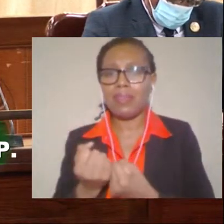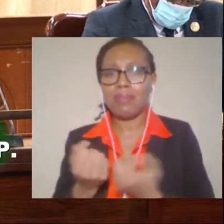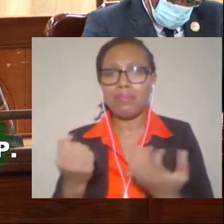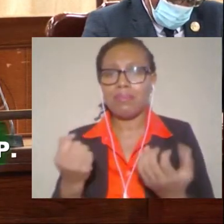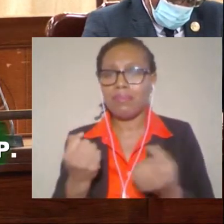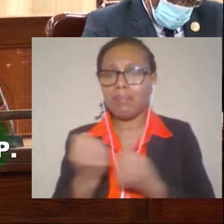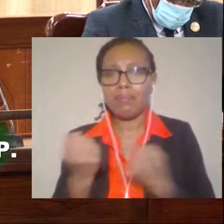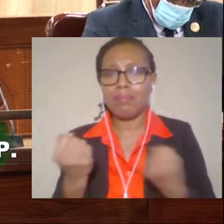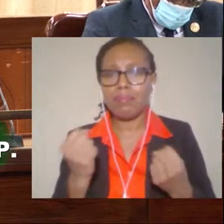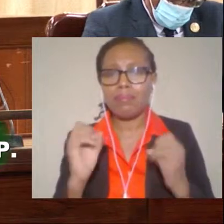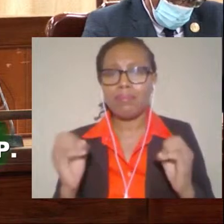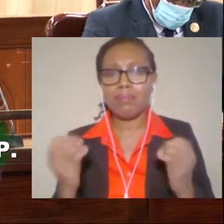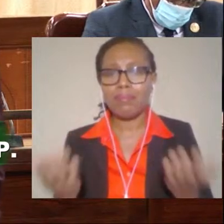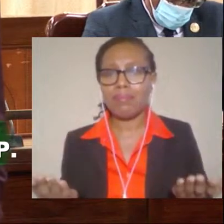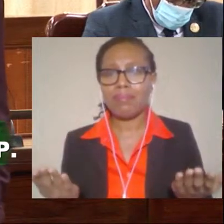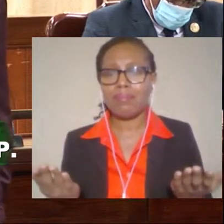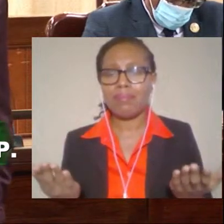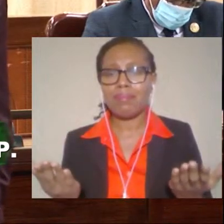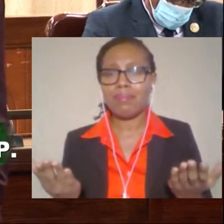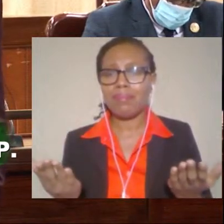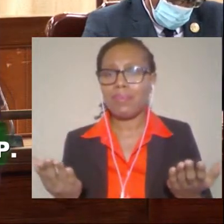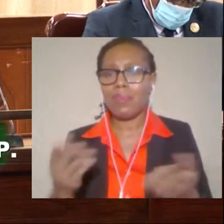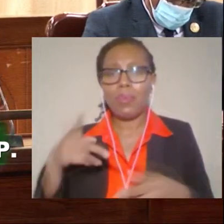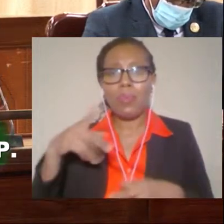No parliamentary secretary,